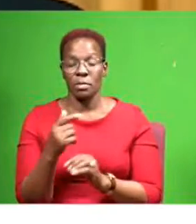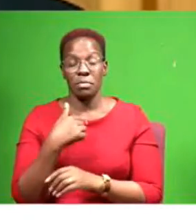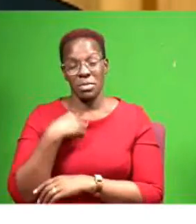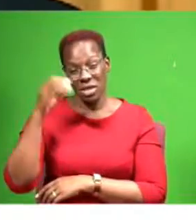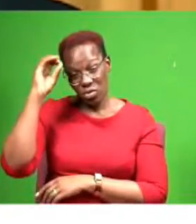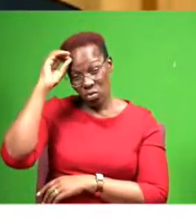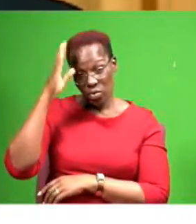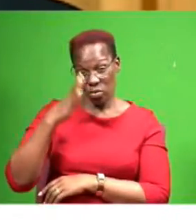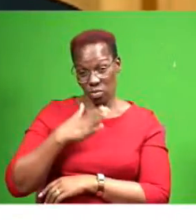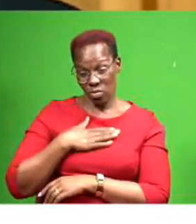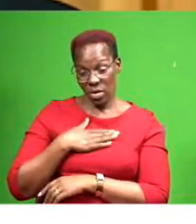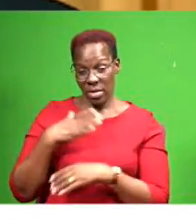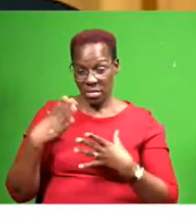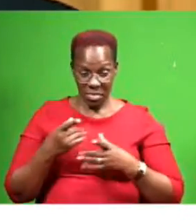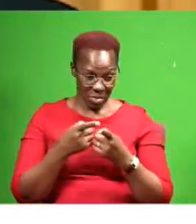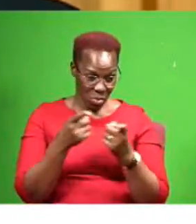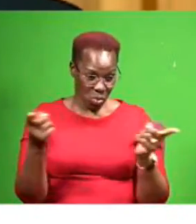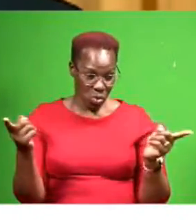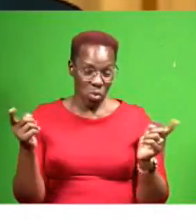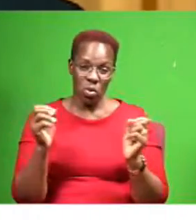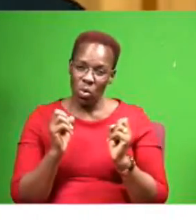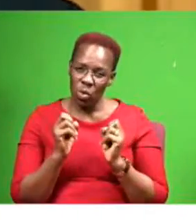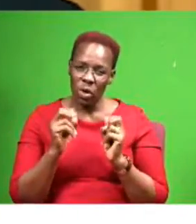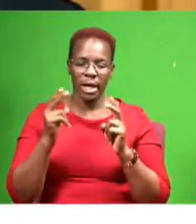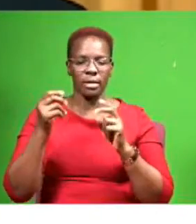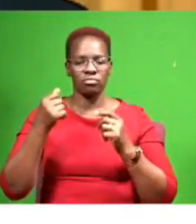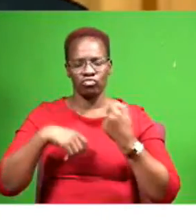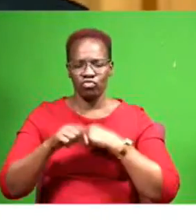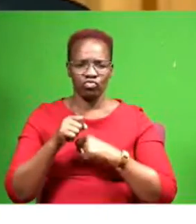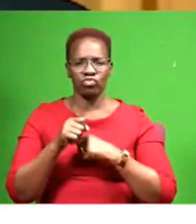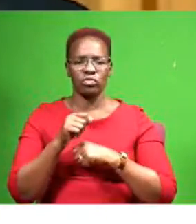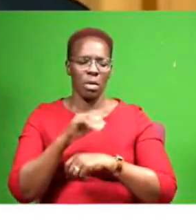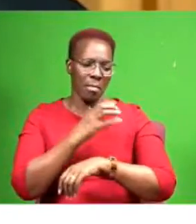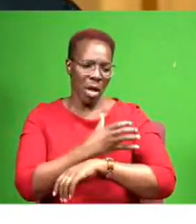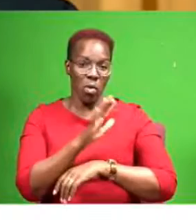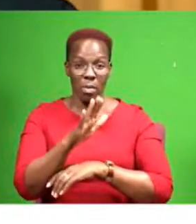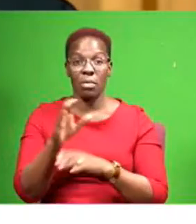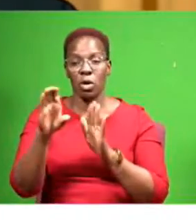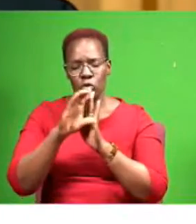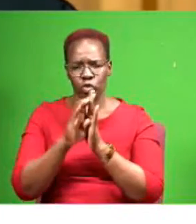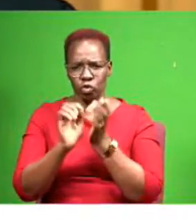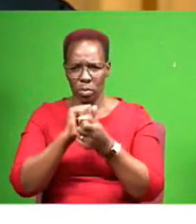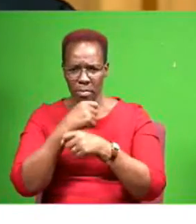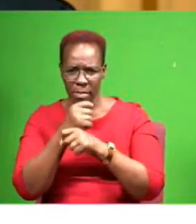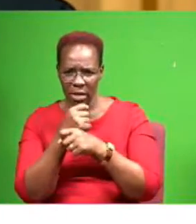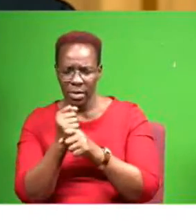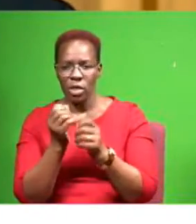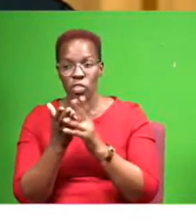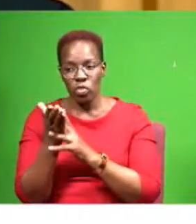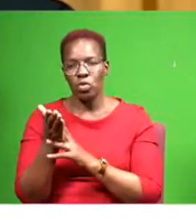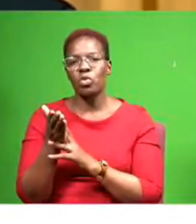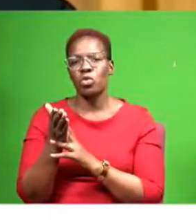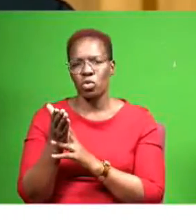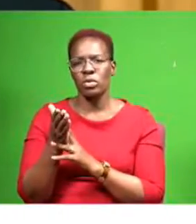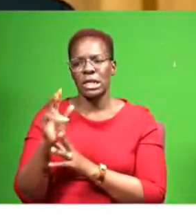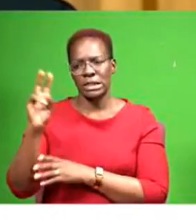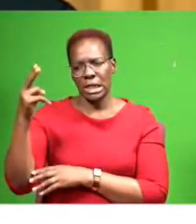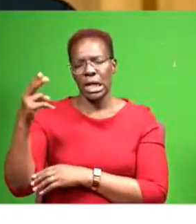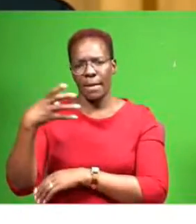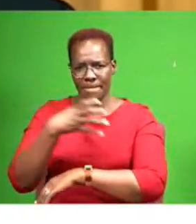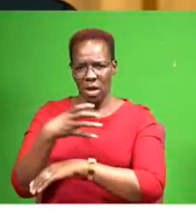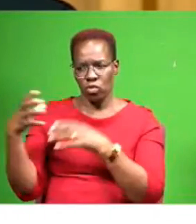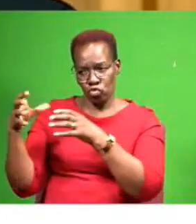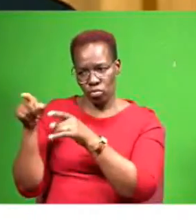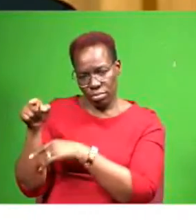view, the people can exercise their sovereignty in constitution making through their secondary constituent power by